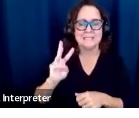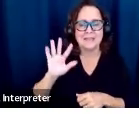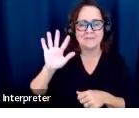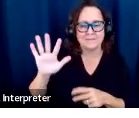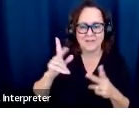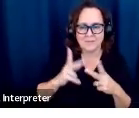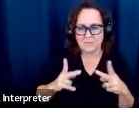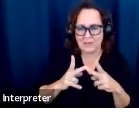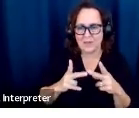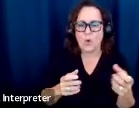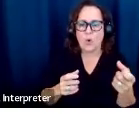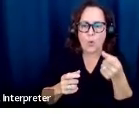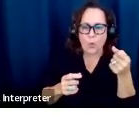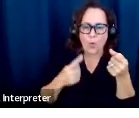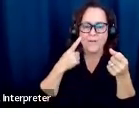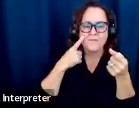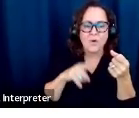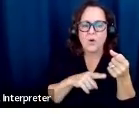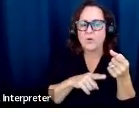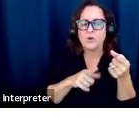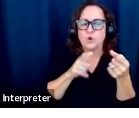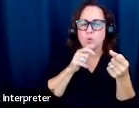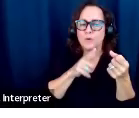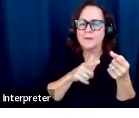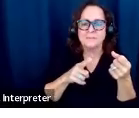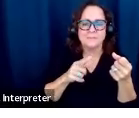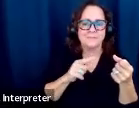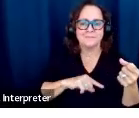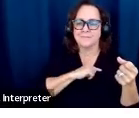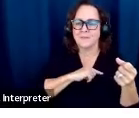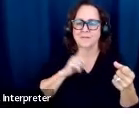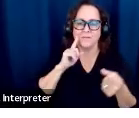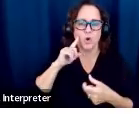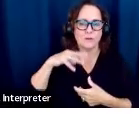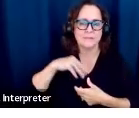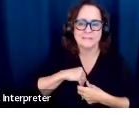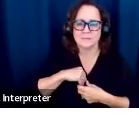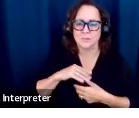who are determined to be no longer eligible for the autism waiver.